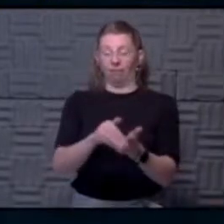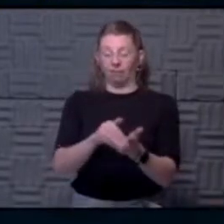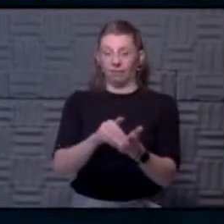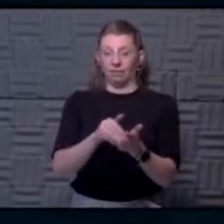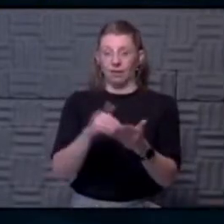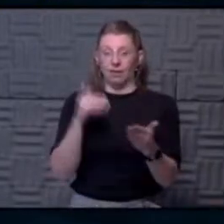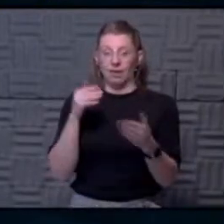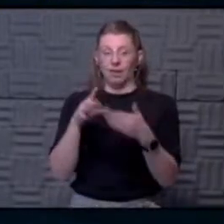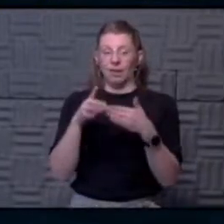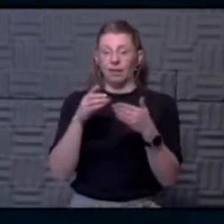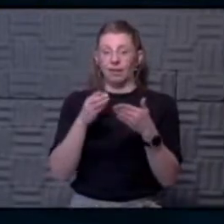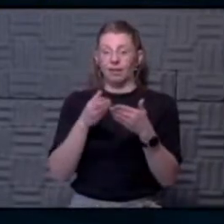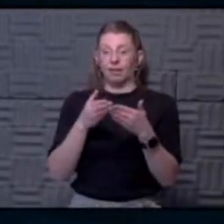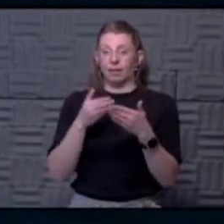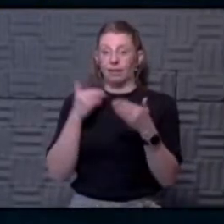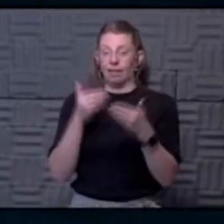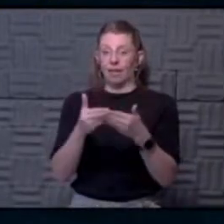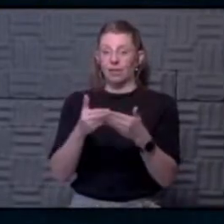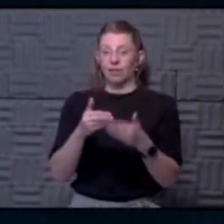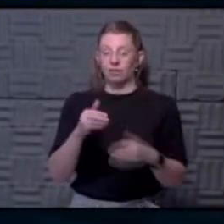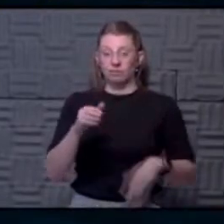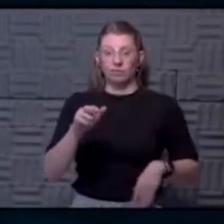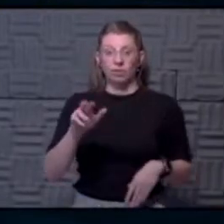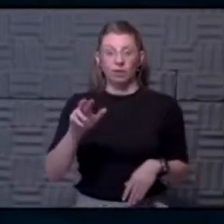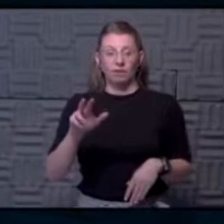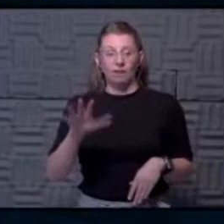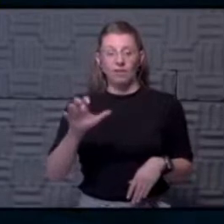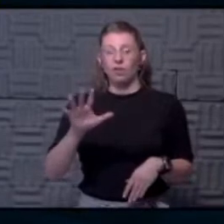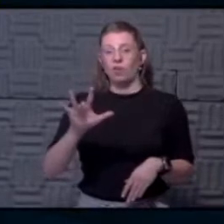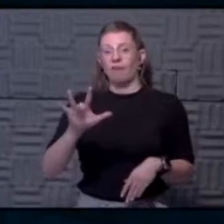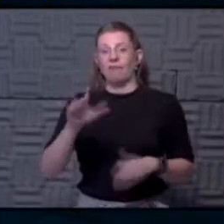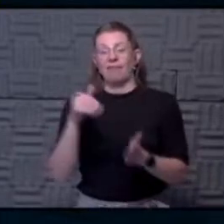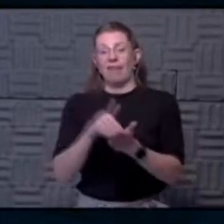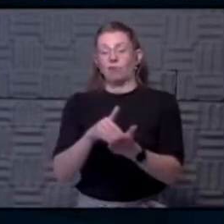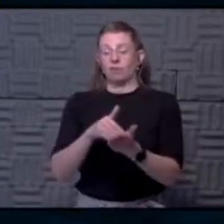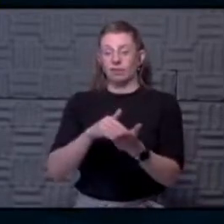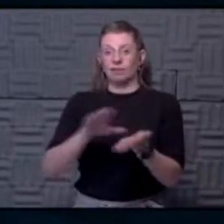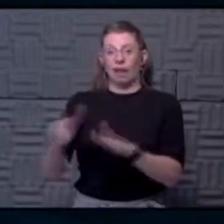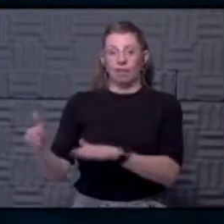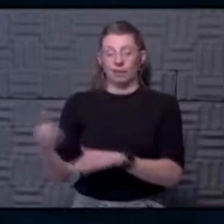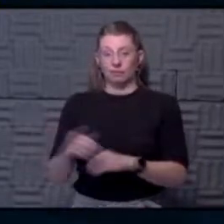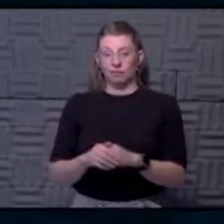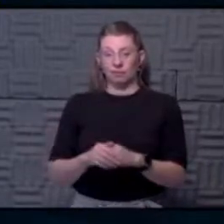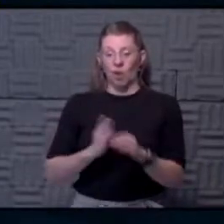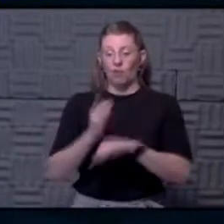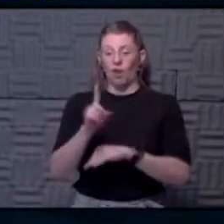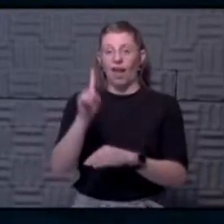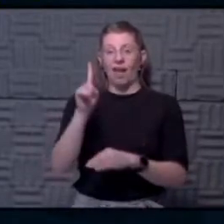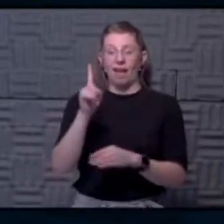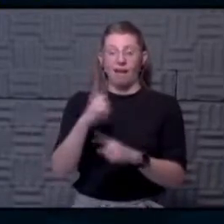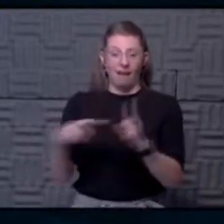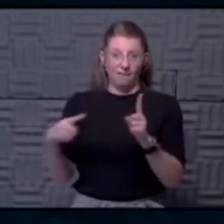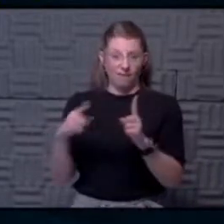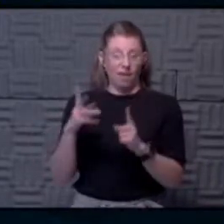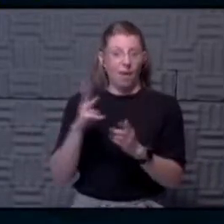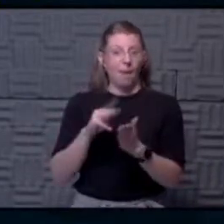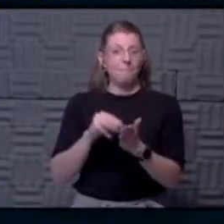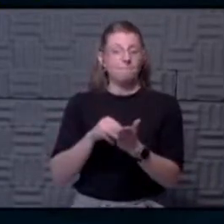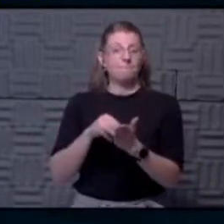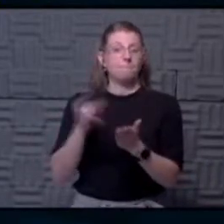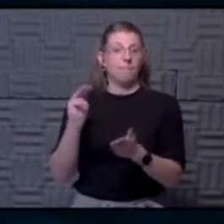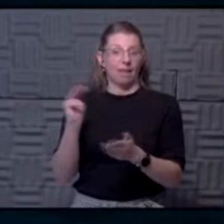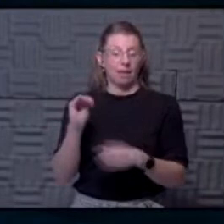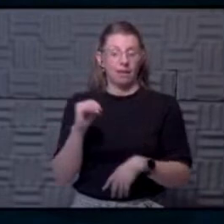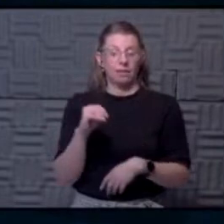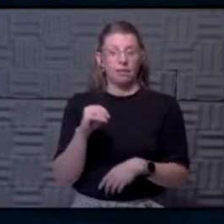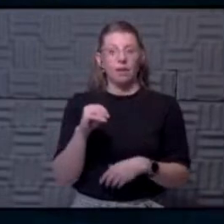to 525,000 deaths, more than 500,000 deaths in the United States in the last year. And many of those are people who wouldn't have died if it